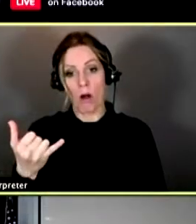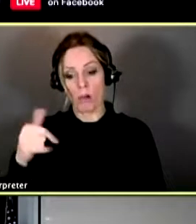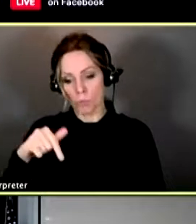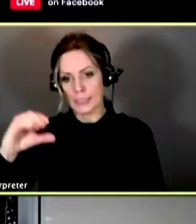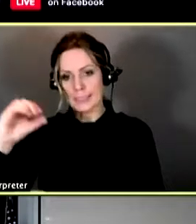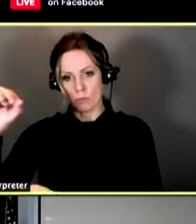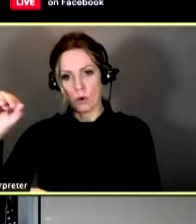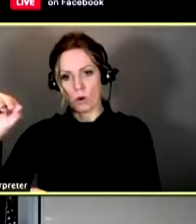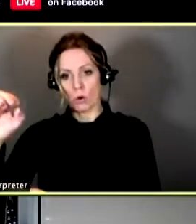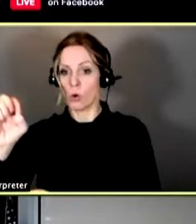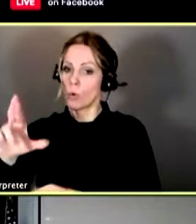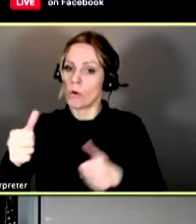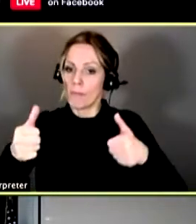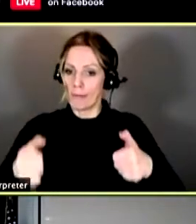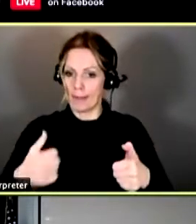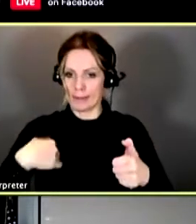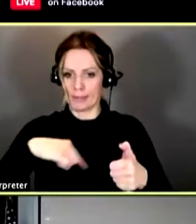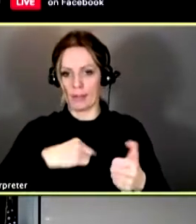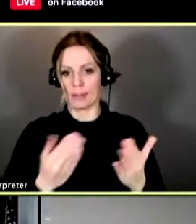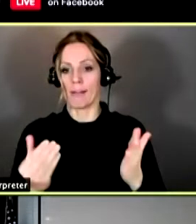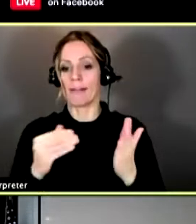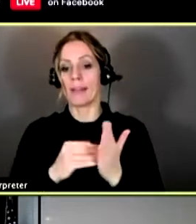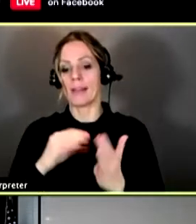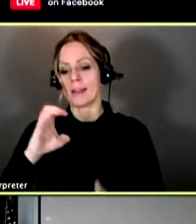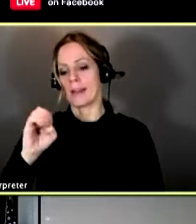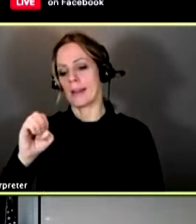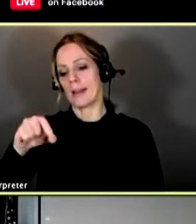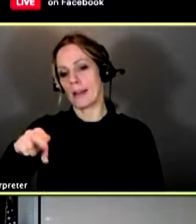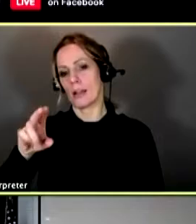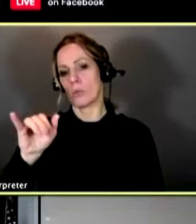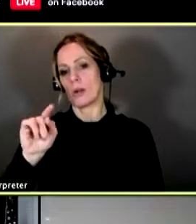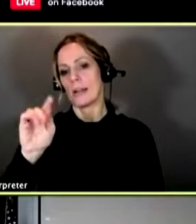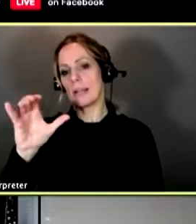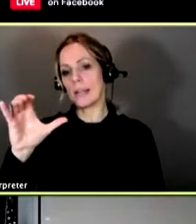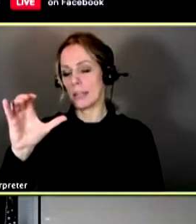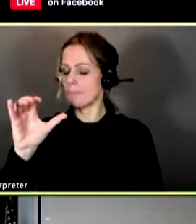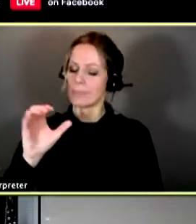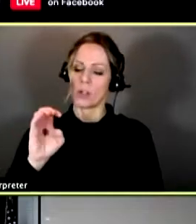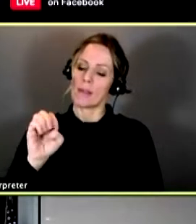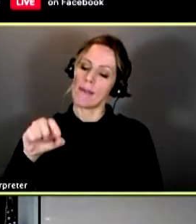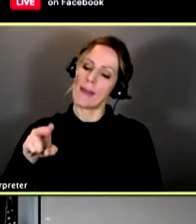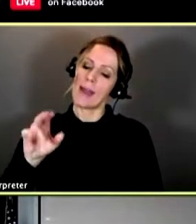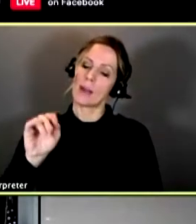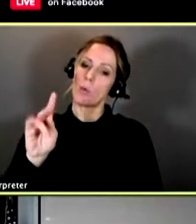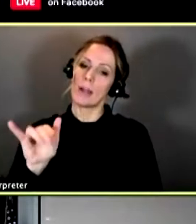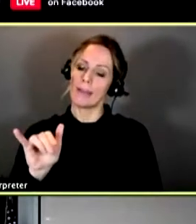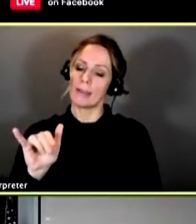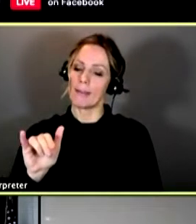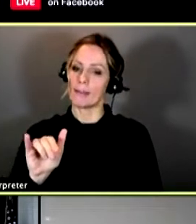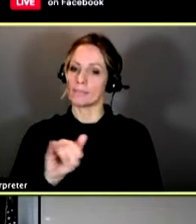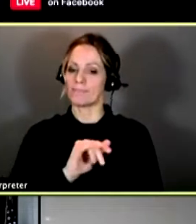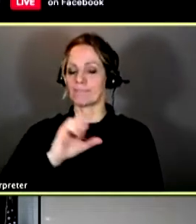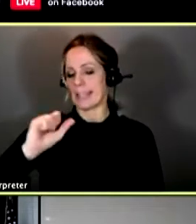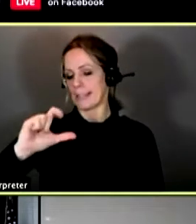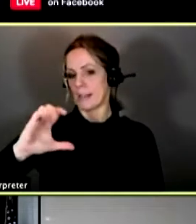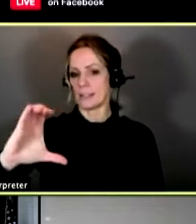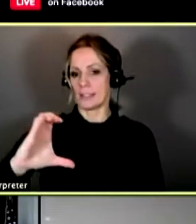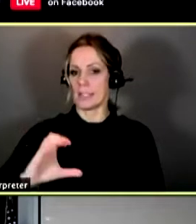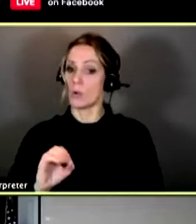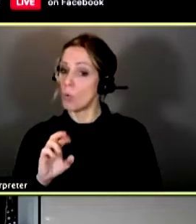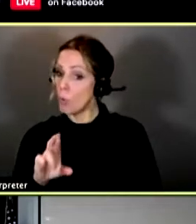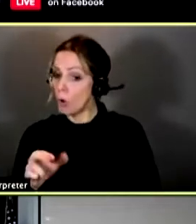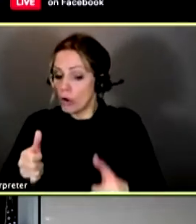send a text. Again, that's Equity SLC, the text message, to 22333. And then once you've done that, you can send a new